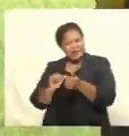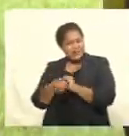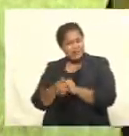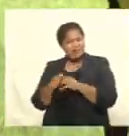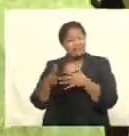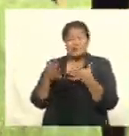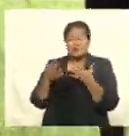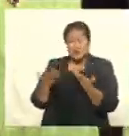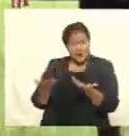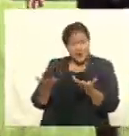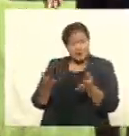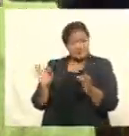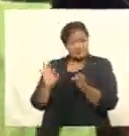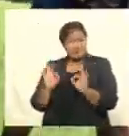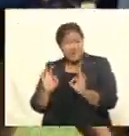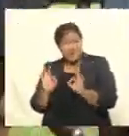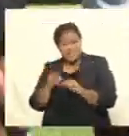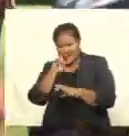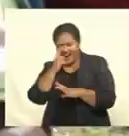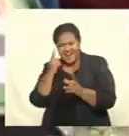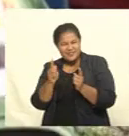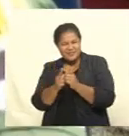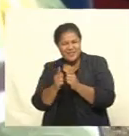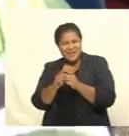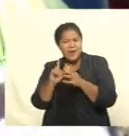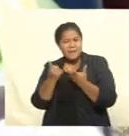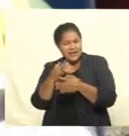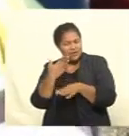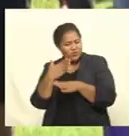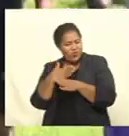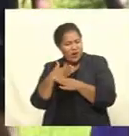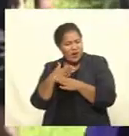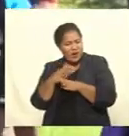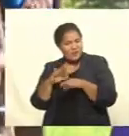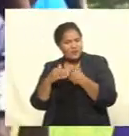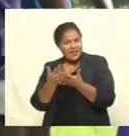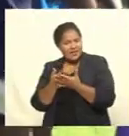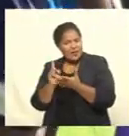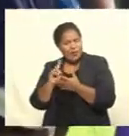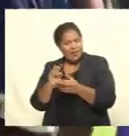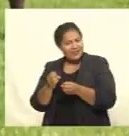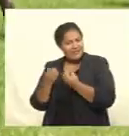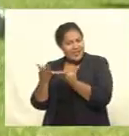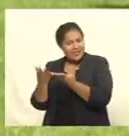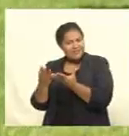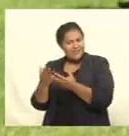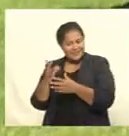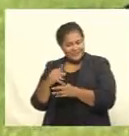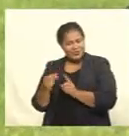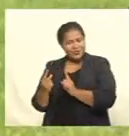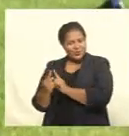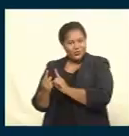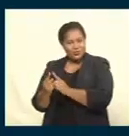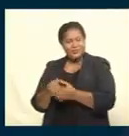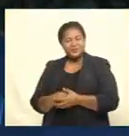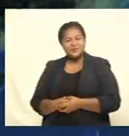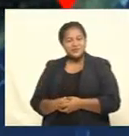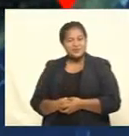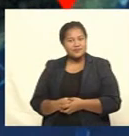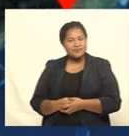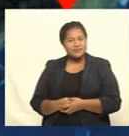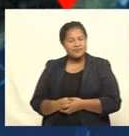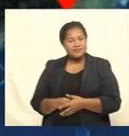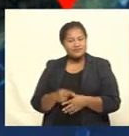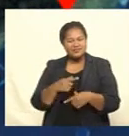there is no chance to meet together, but they will have to work with whatever available resources they have during this period.